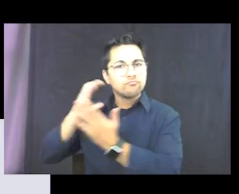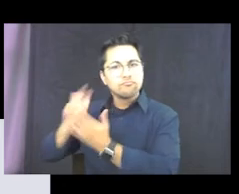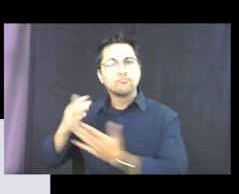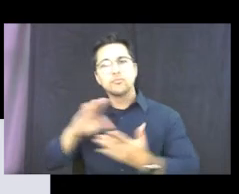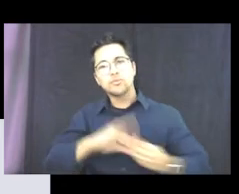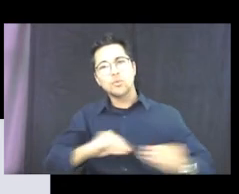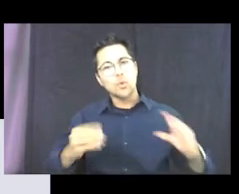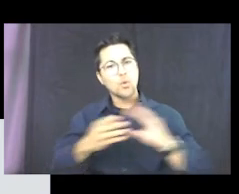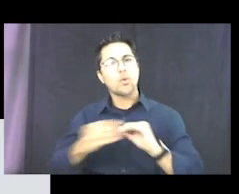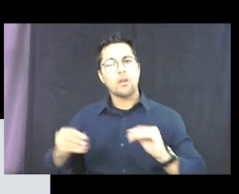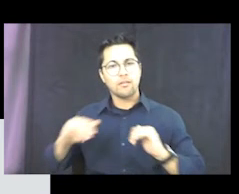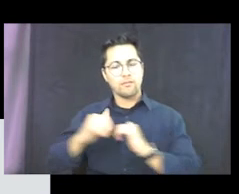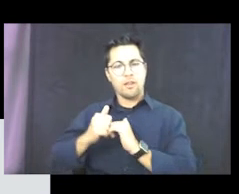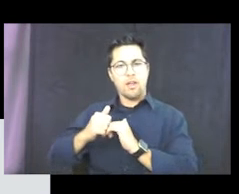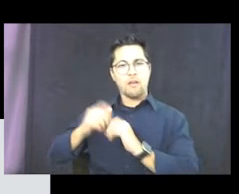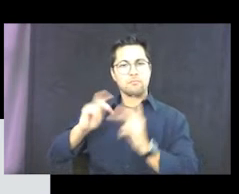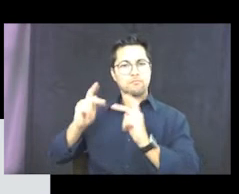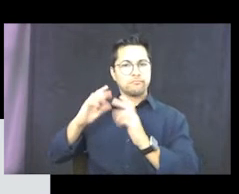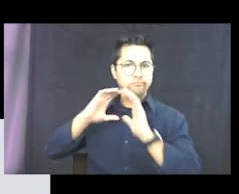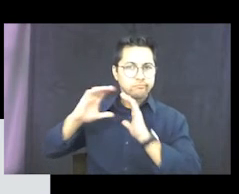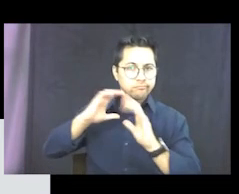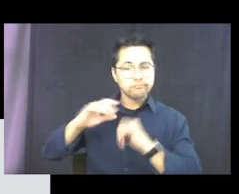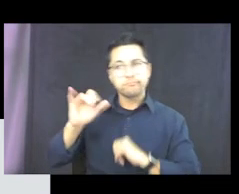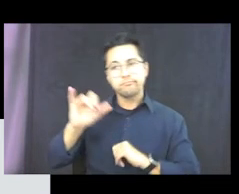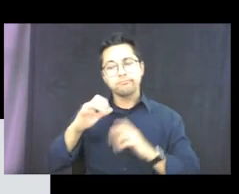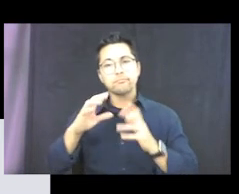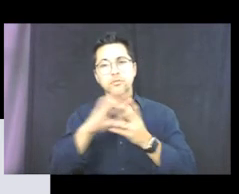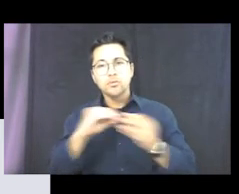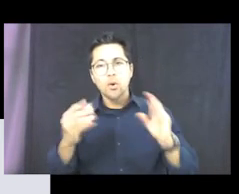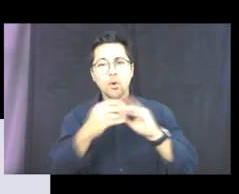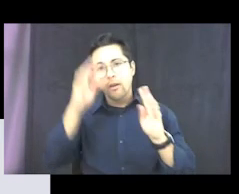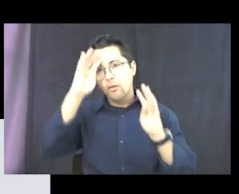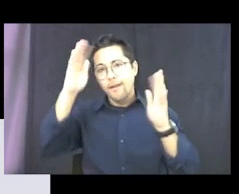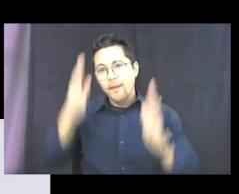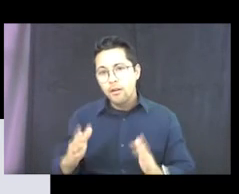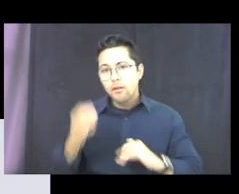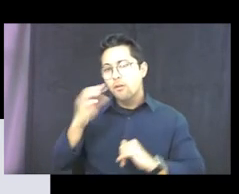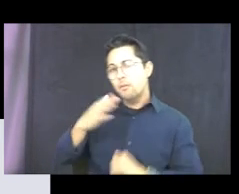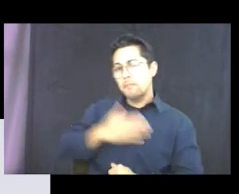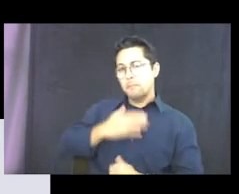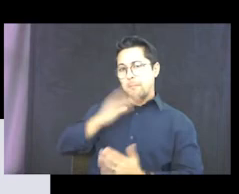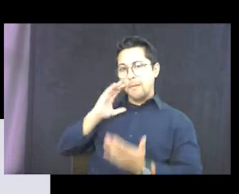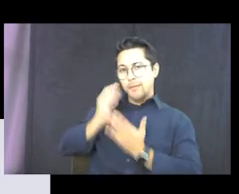structure for communicating, like Story Creator or My Pictures Talk.